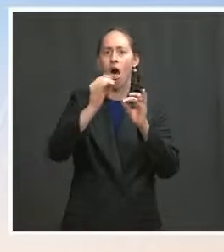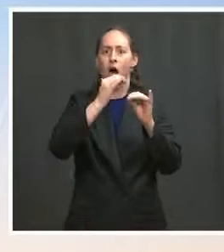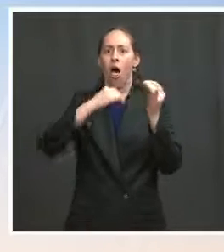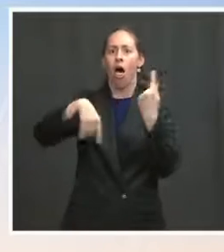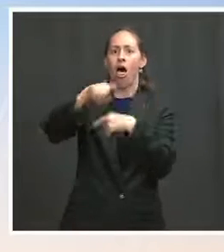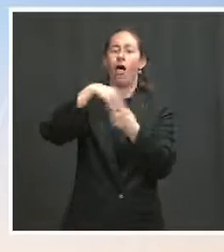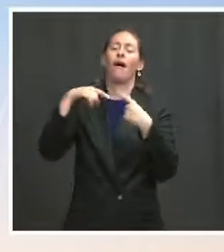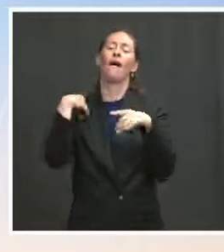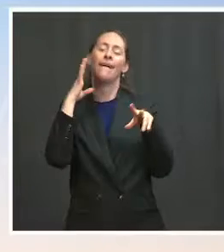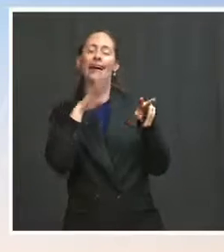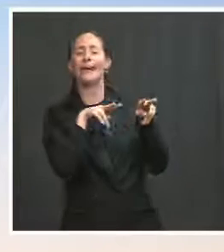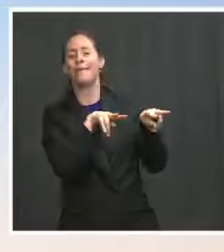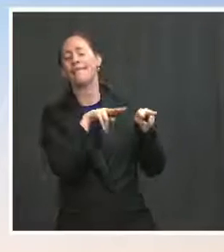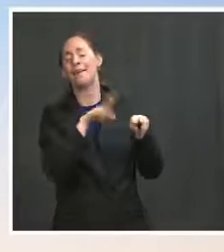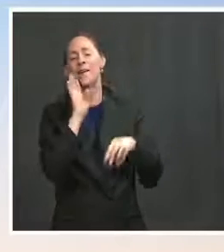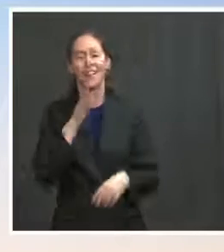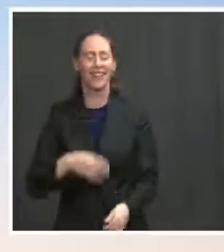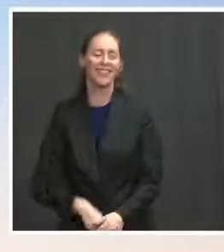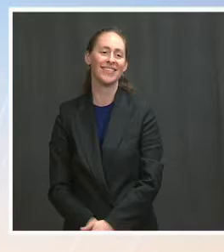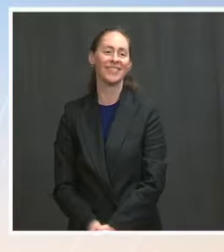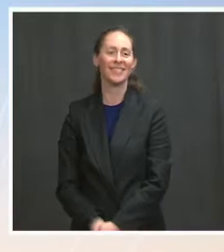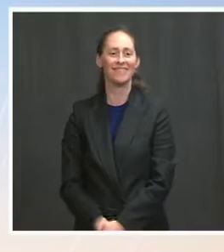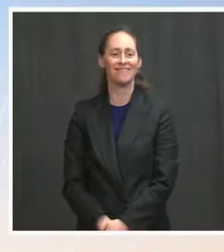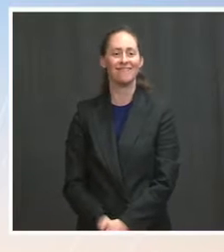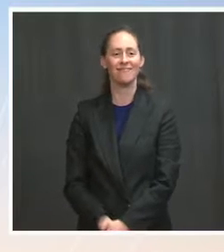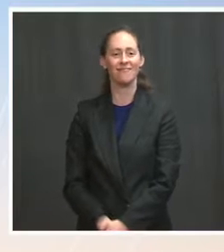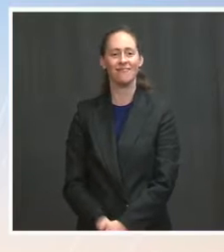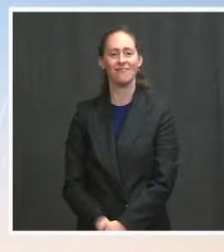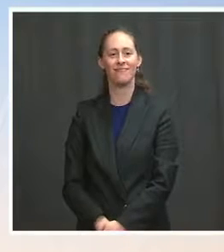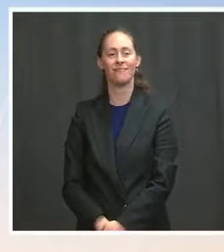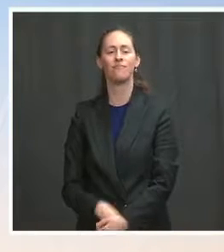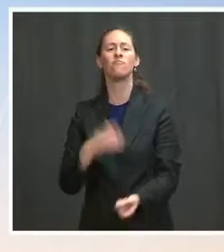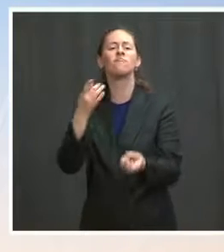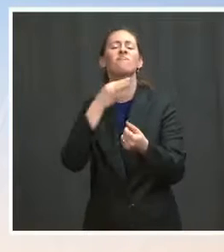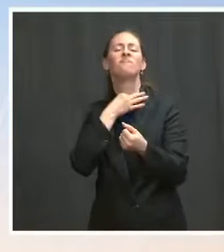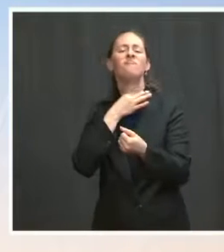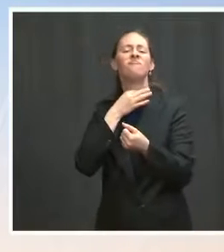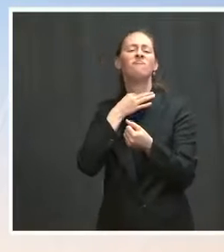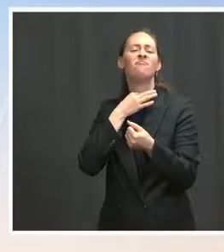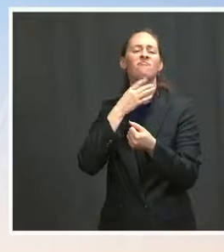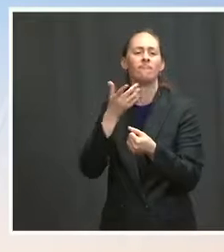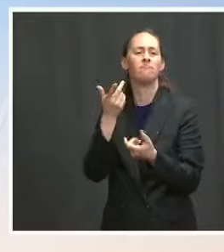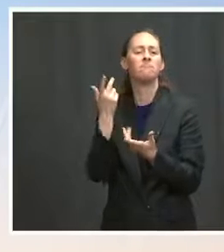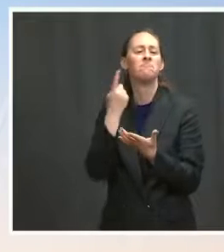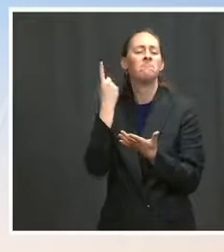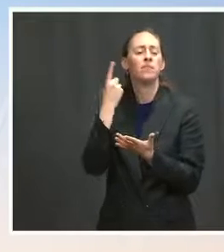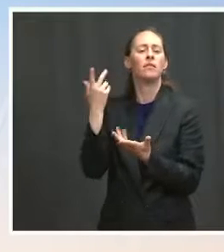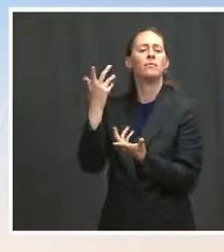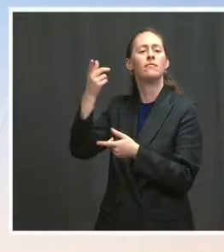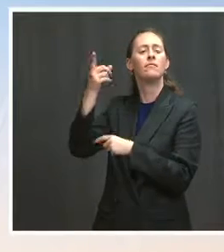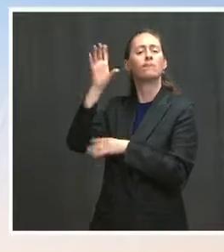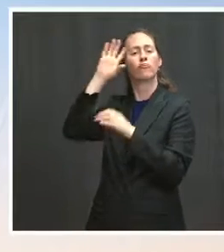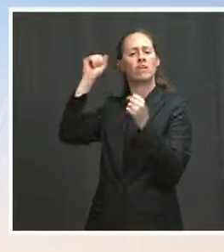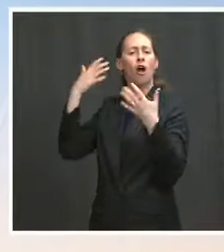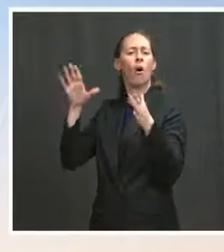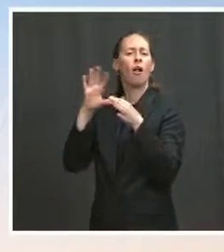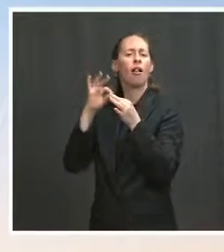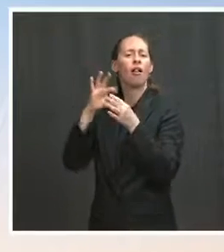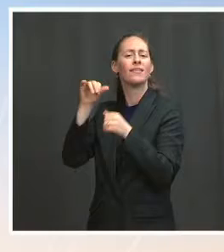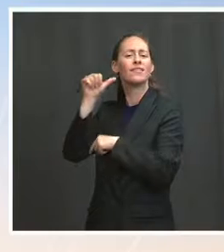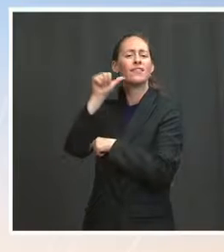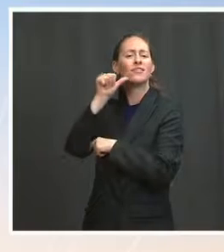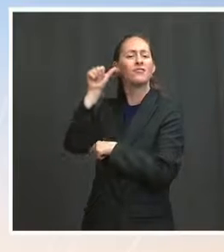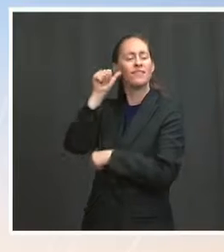well. Go ahead, Jackie. On reconciliation, before the president made this statement yesterday, had there been any understanding between the president